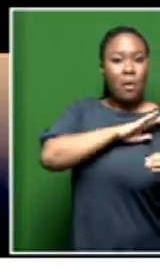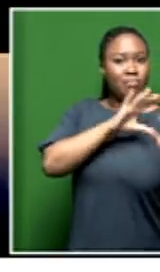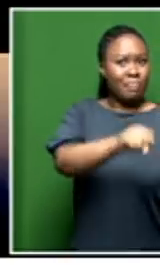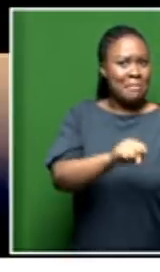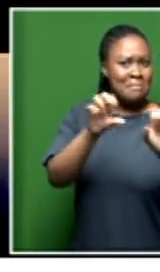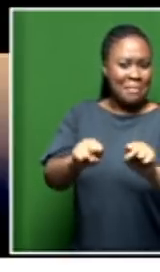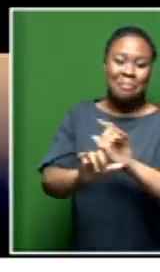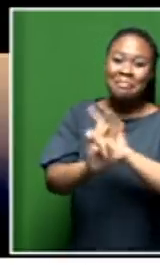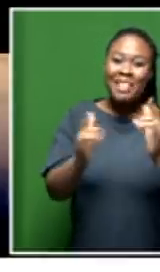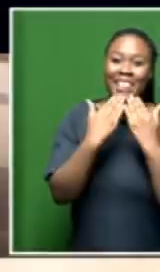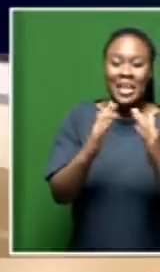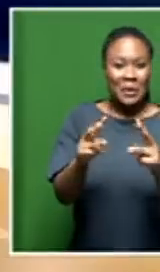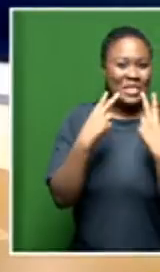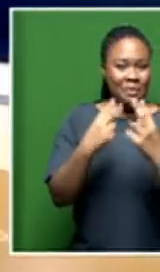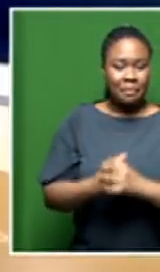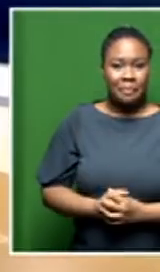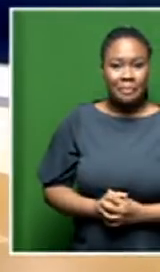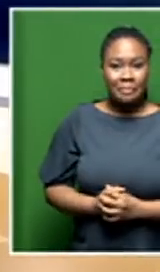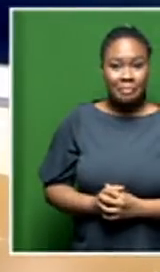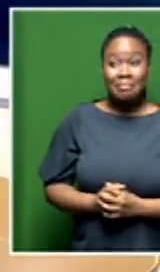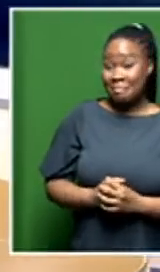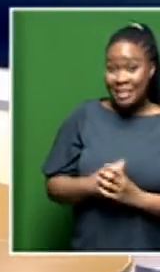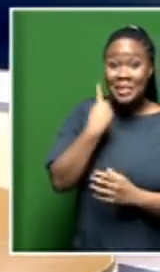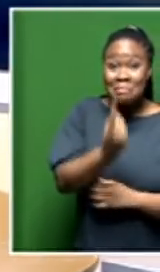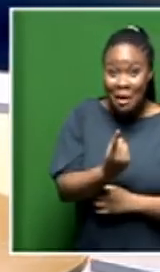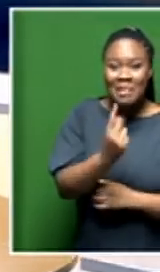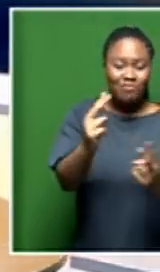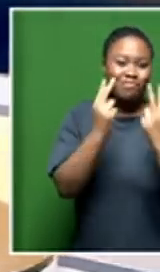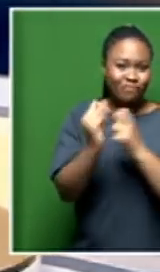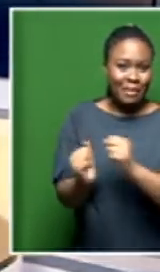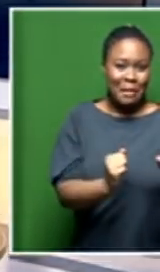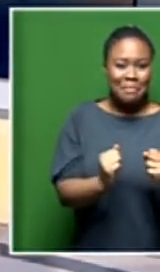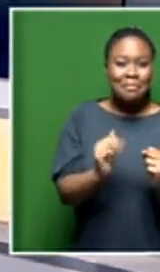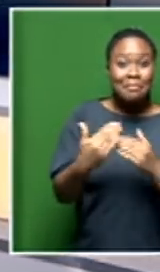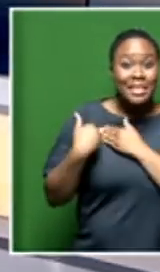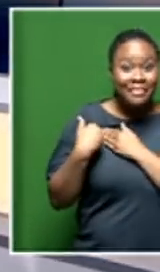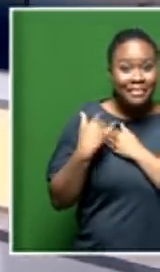Thanks for watching, SABC2 viewers. Indeed. We'll see you again tomorrow. Please take care. Bye-bye.